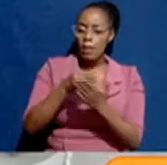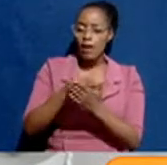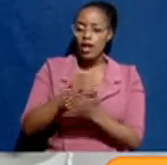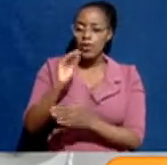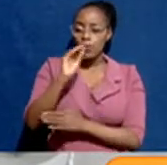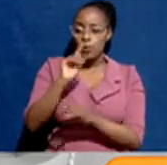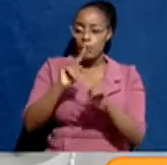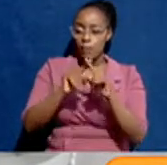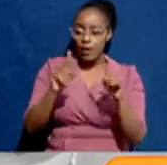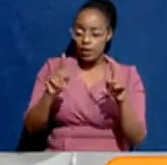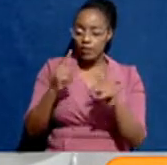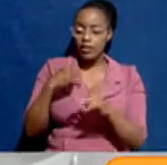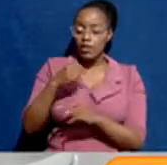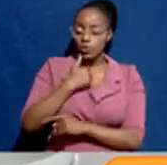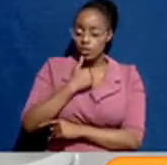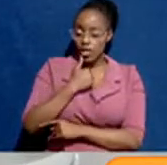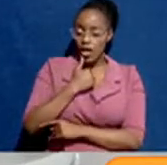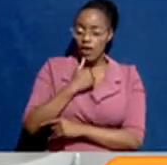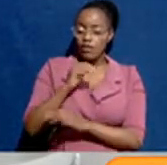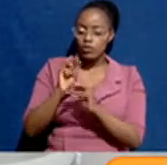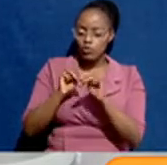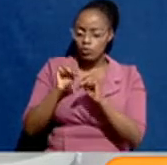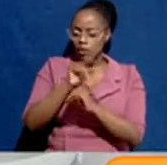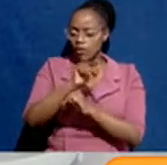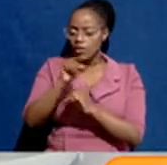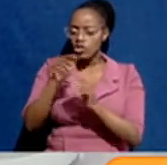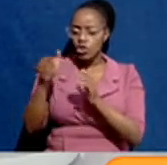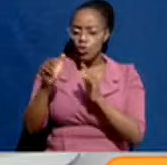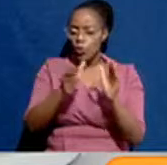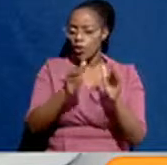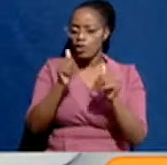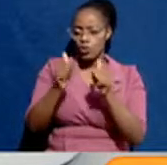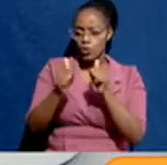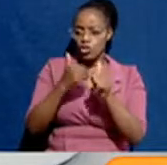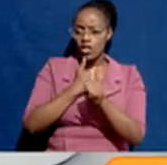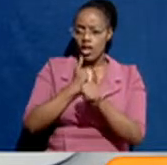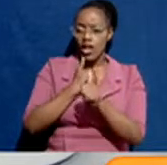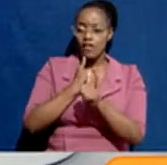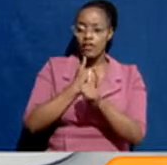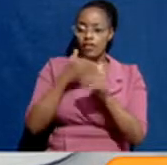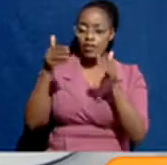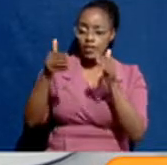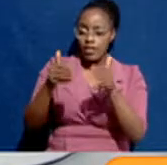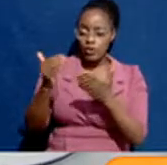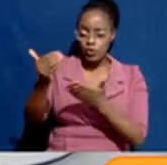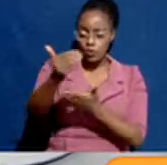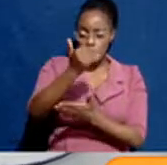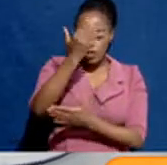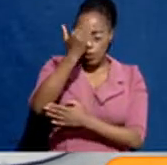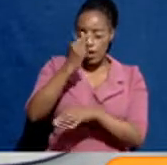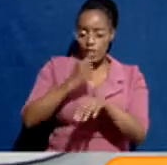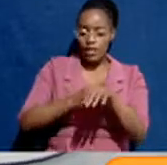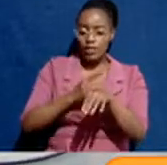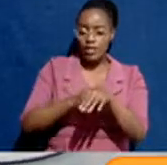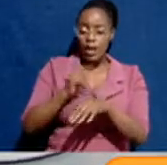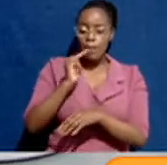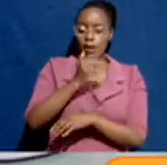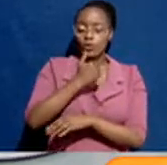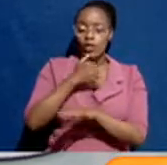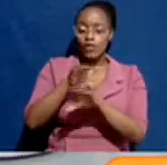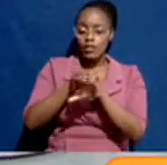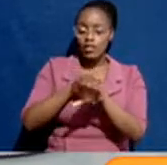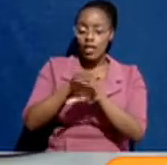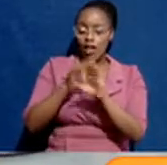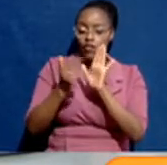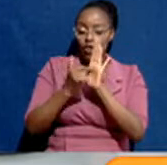but we have to map all the streams that are there so that when we have delays like